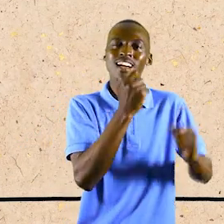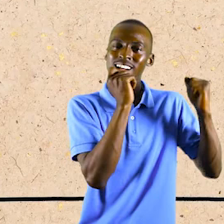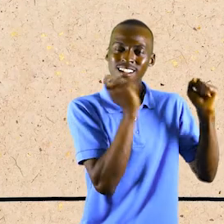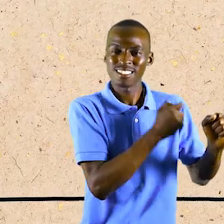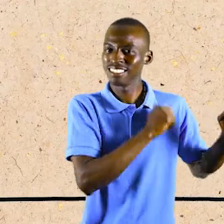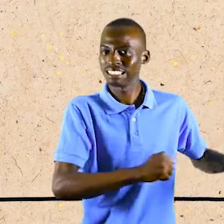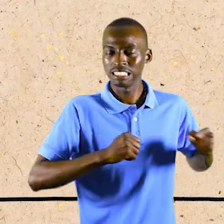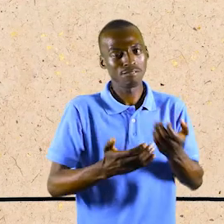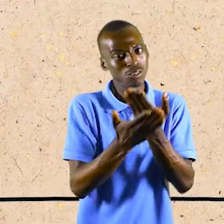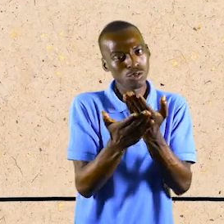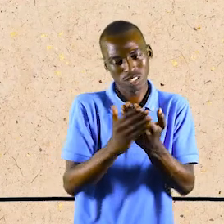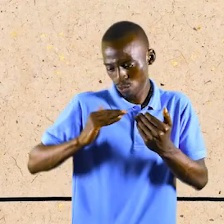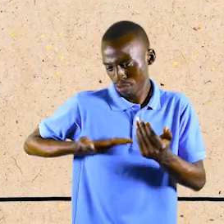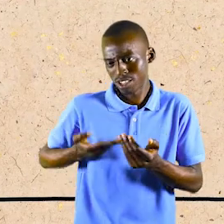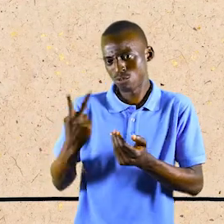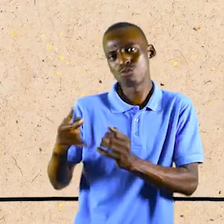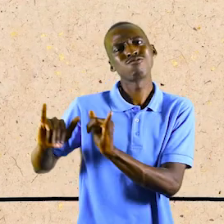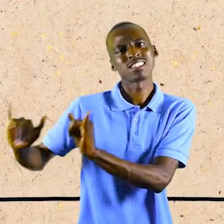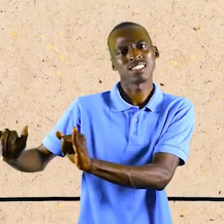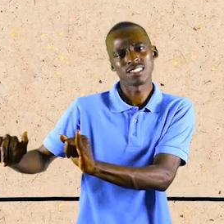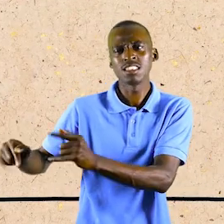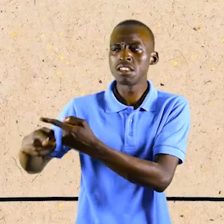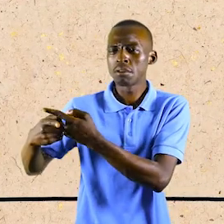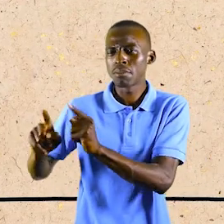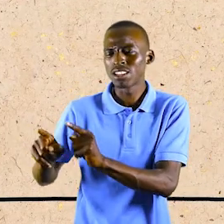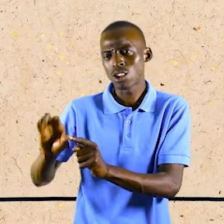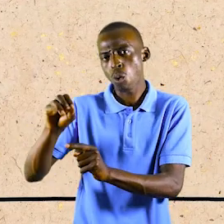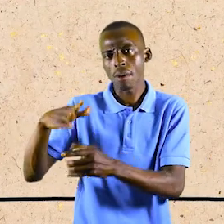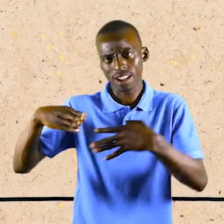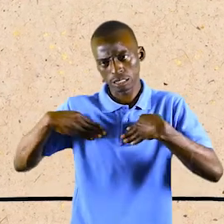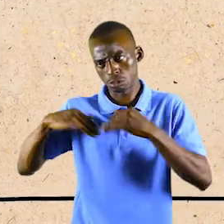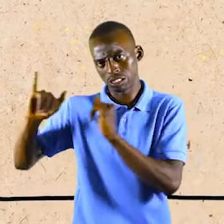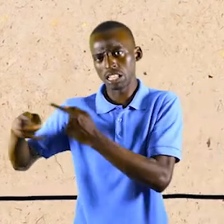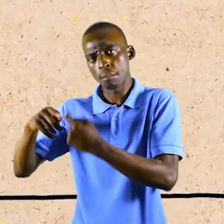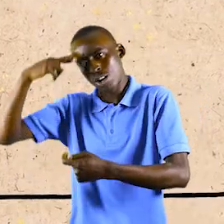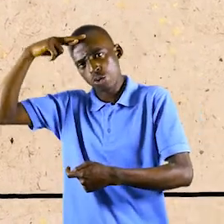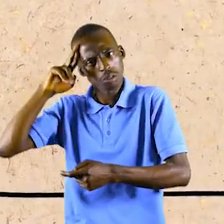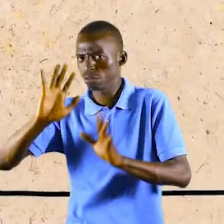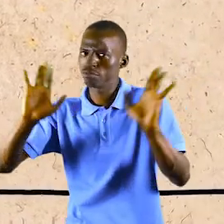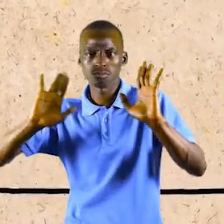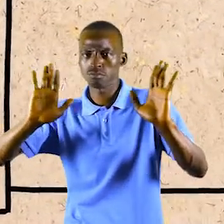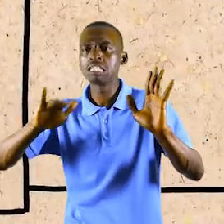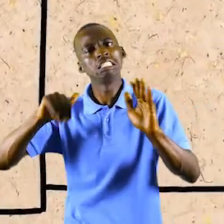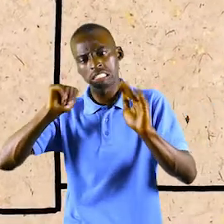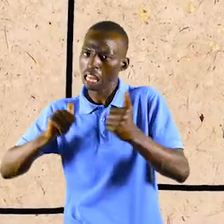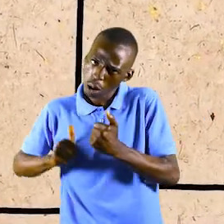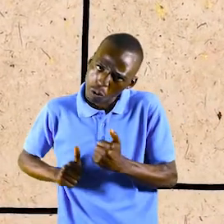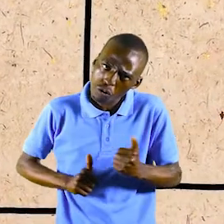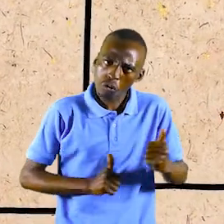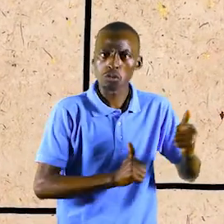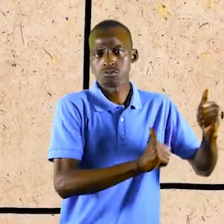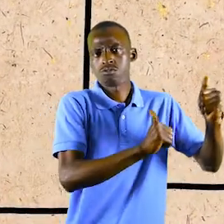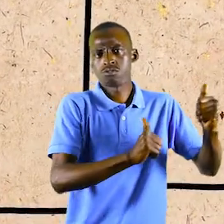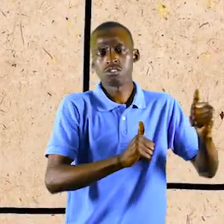And so she compels the women to stay behind. Orpah agrees, but Ruth does not. She shows